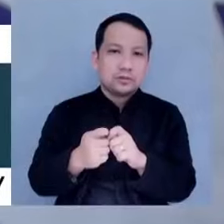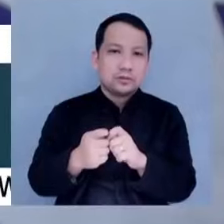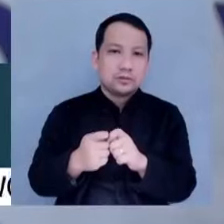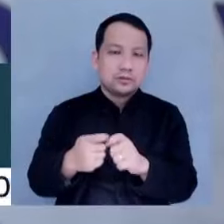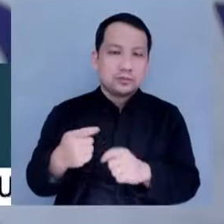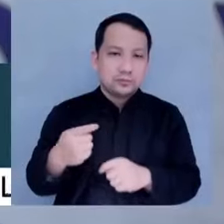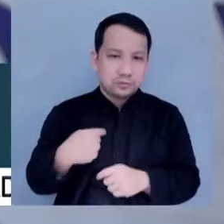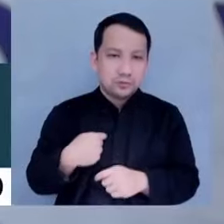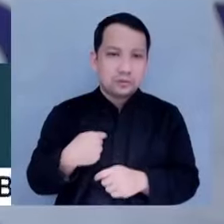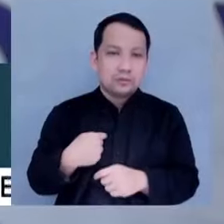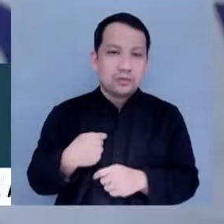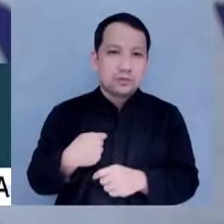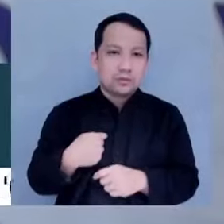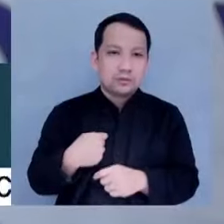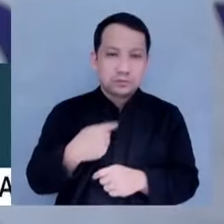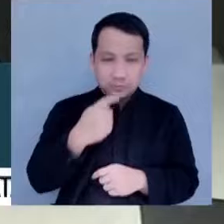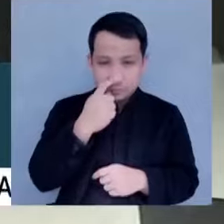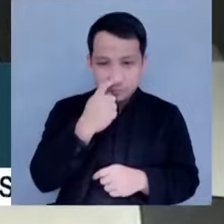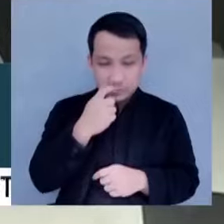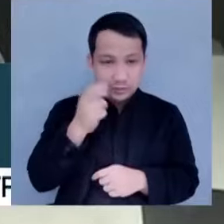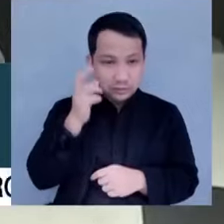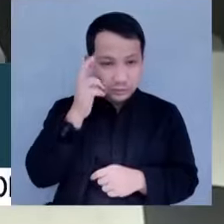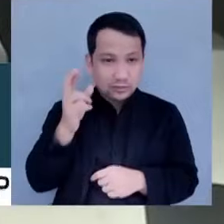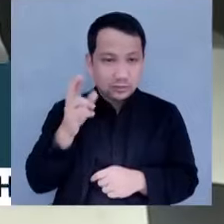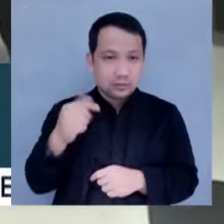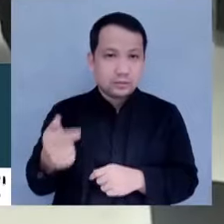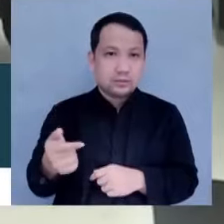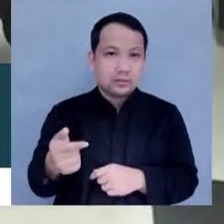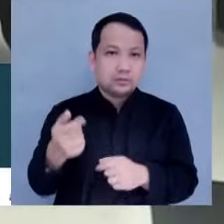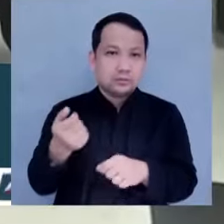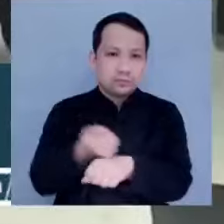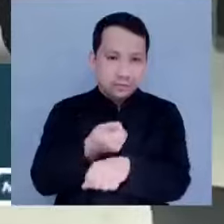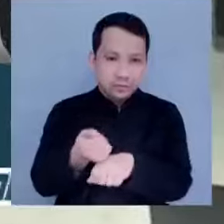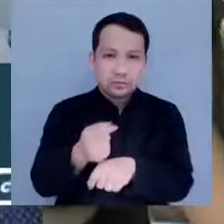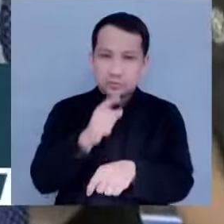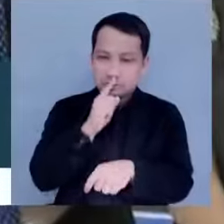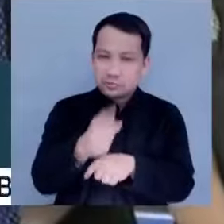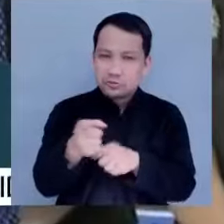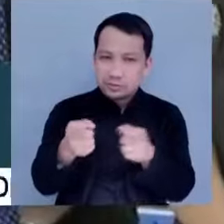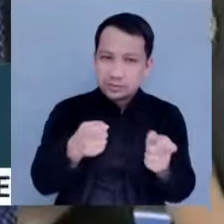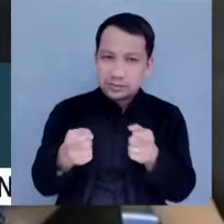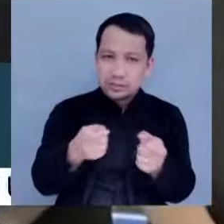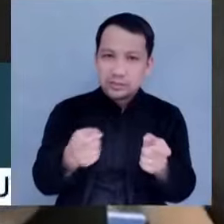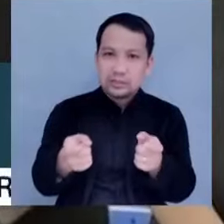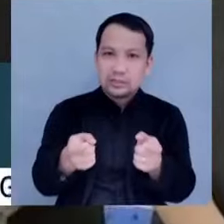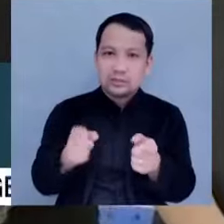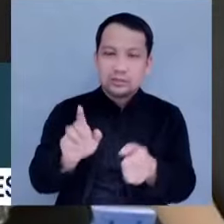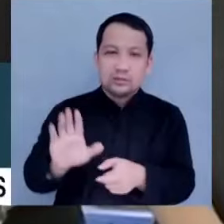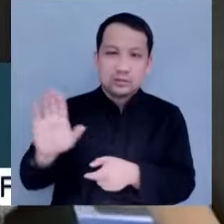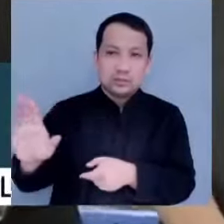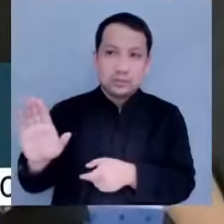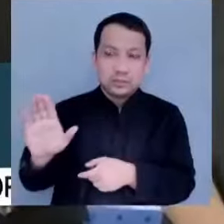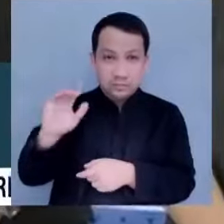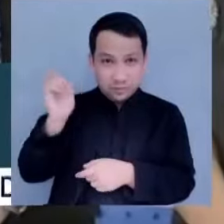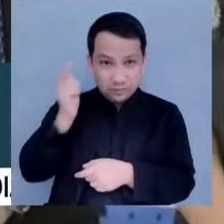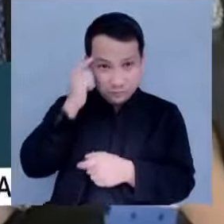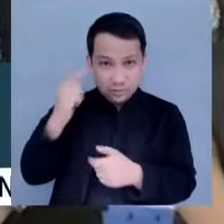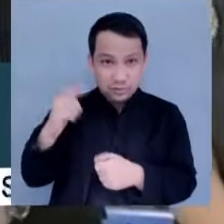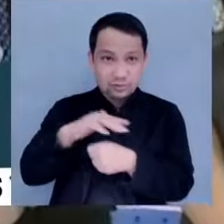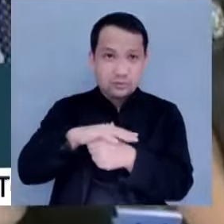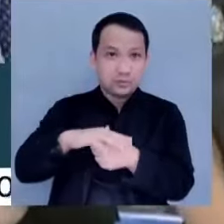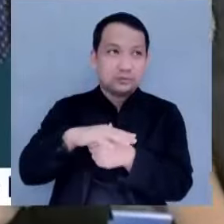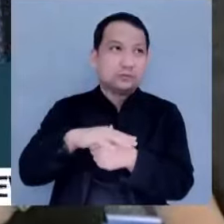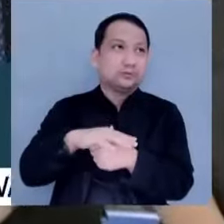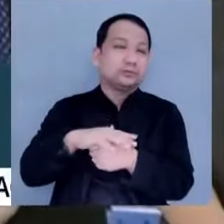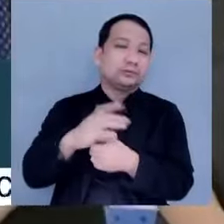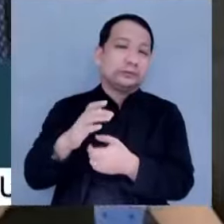Remulla, for his part, admitted that DILG would be difficult to manage. Remulla served in the local government of Cavite for nearly three decades.